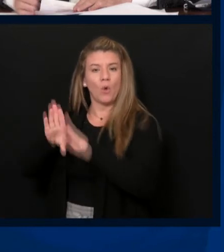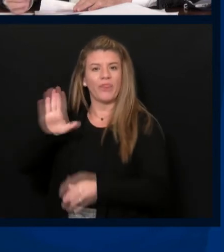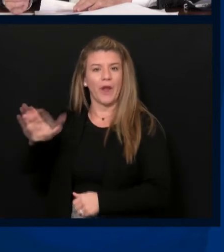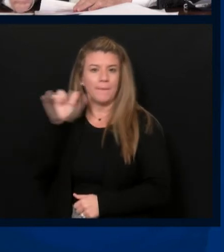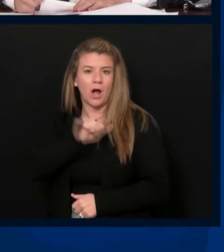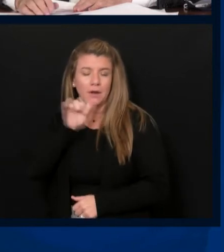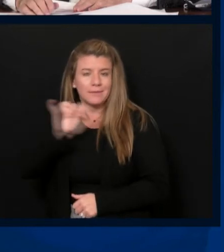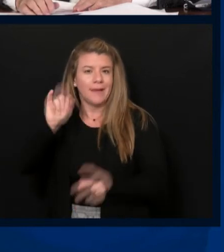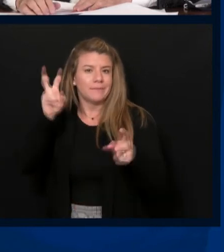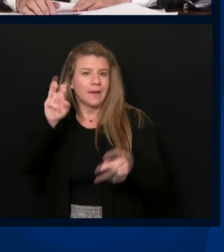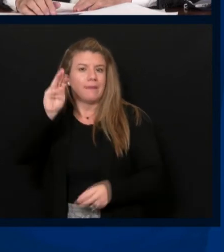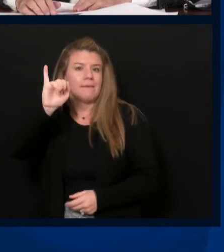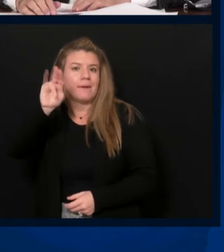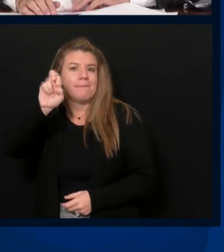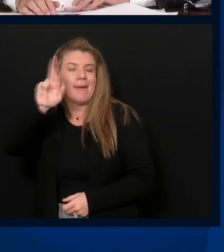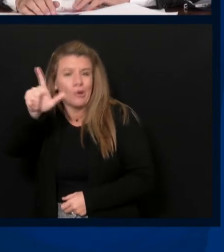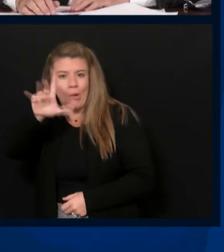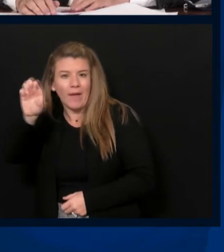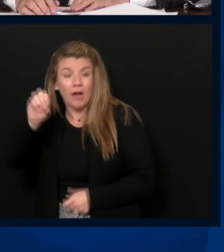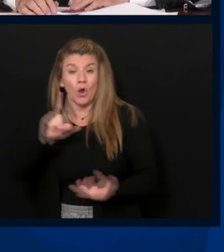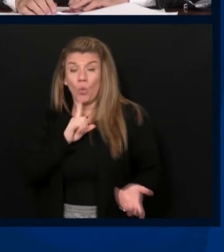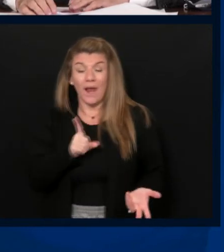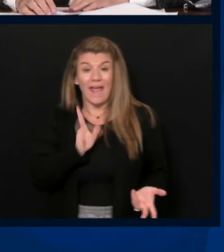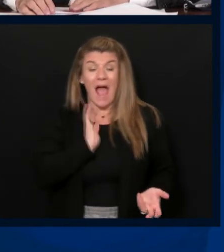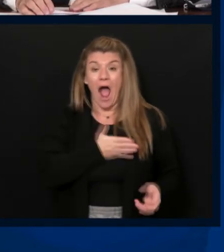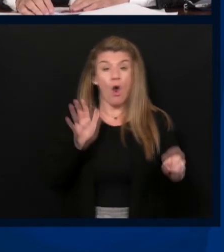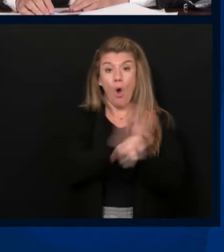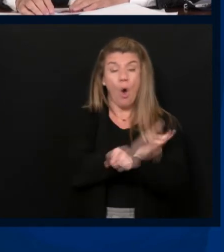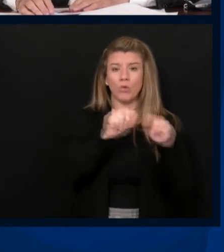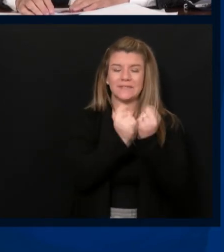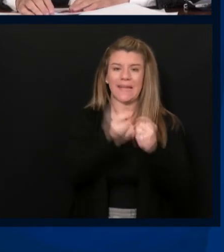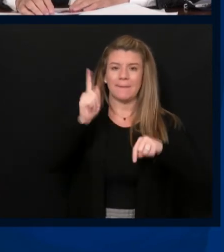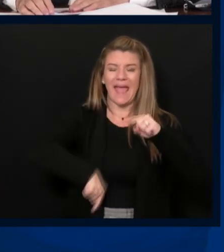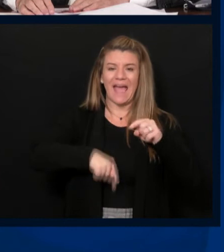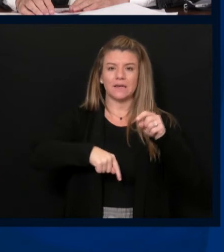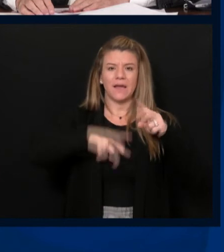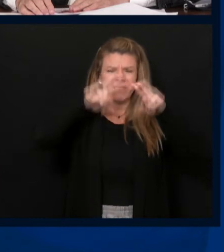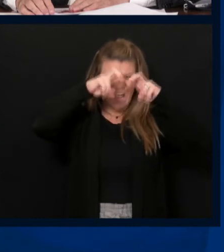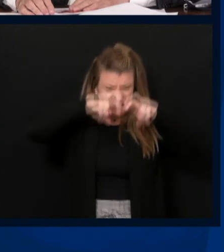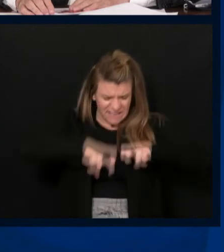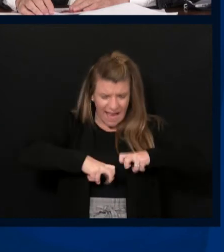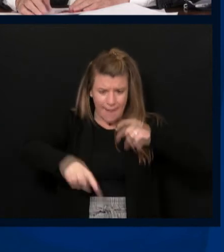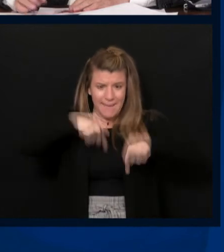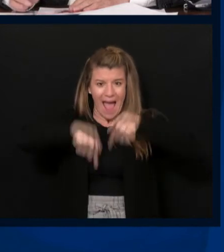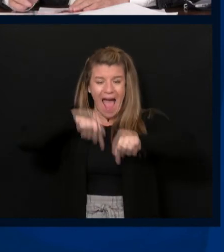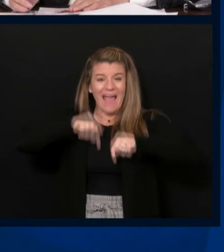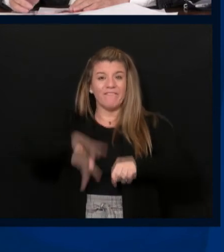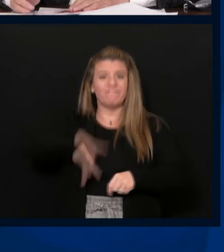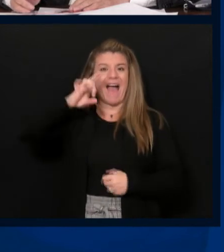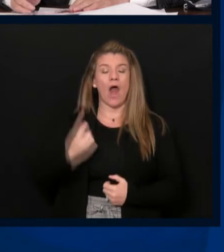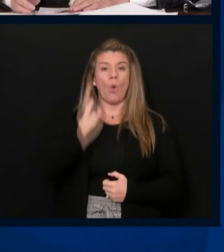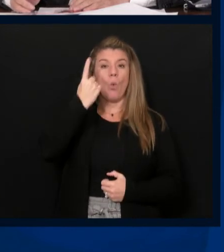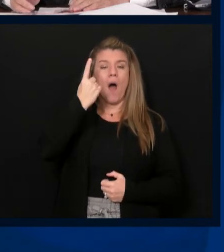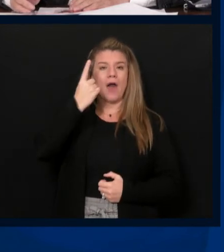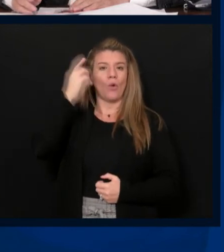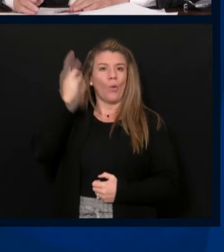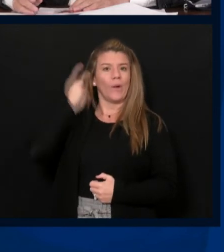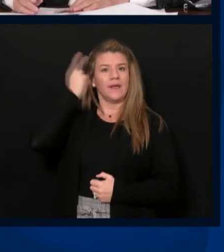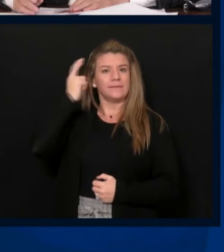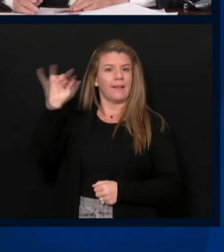Especially when all of our medical team can't trace anything back to the bars. You see what's going on in